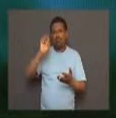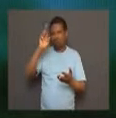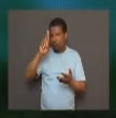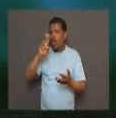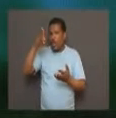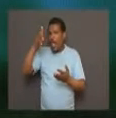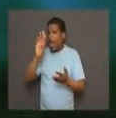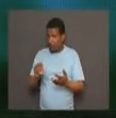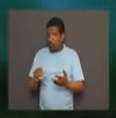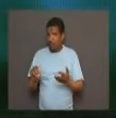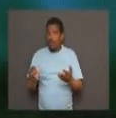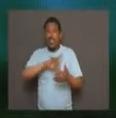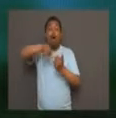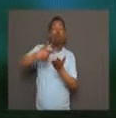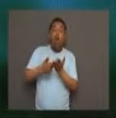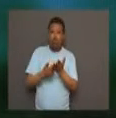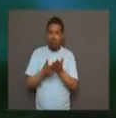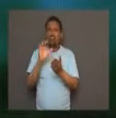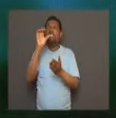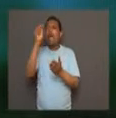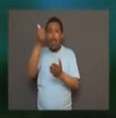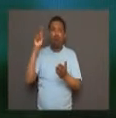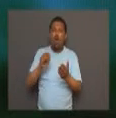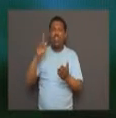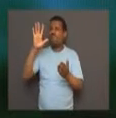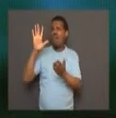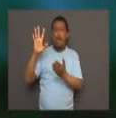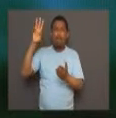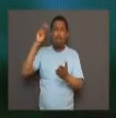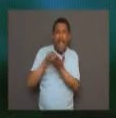110,000 square kilometers, and about